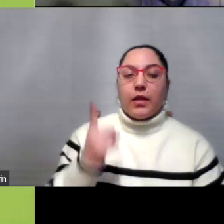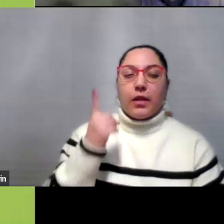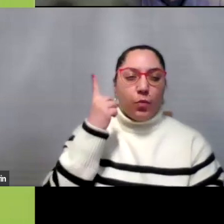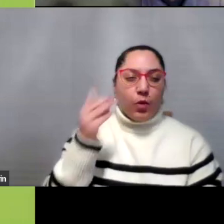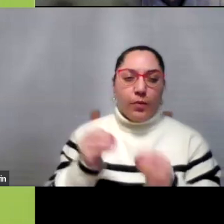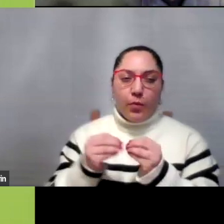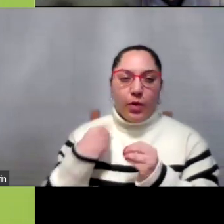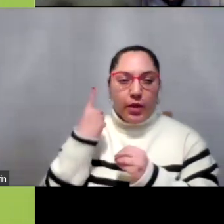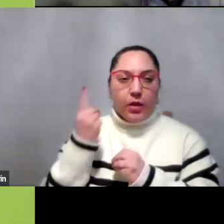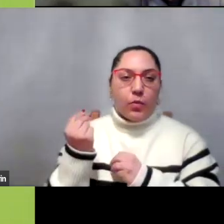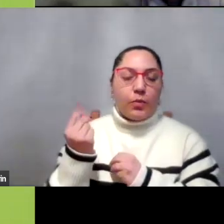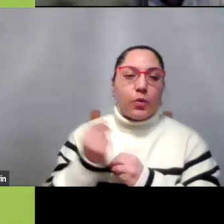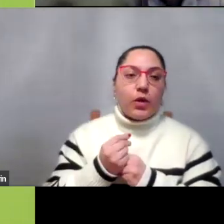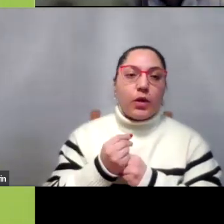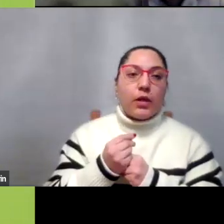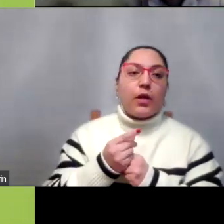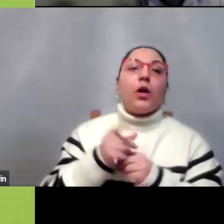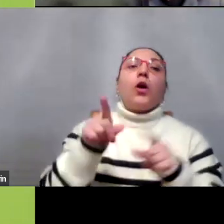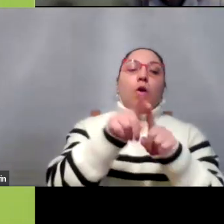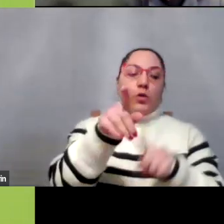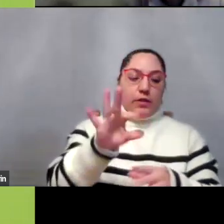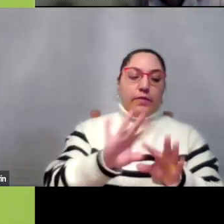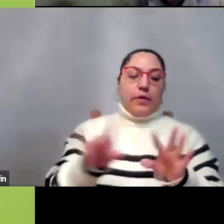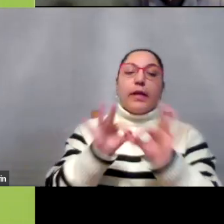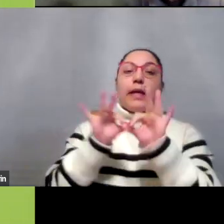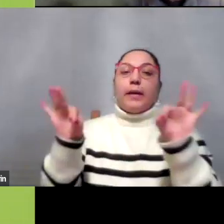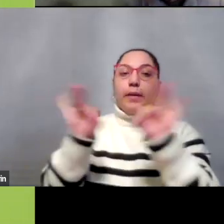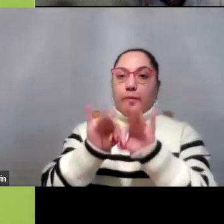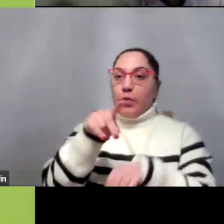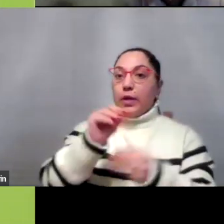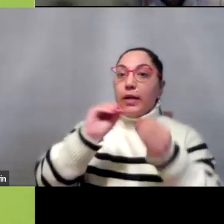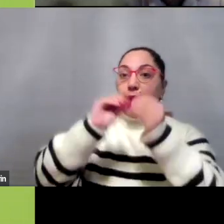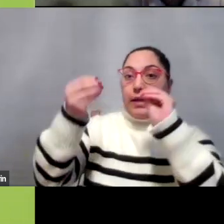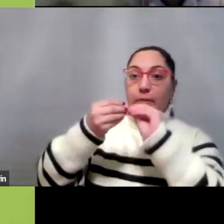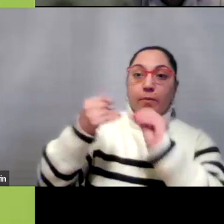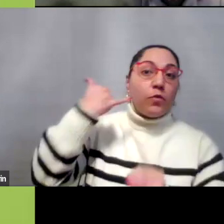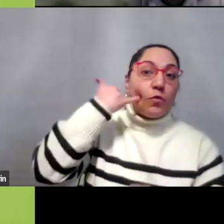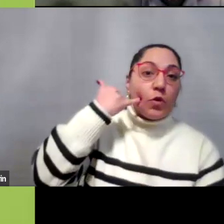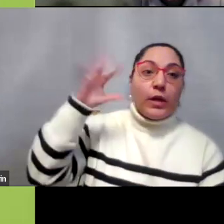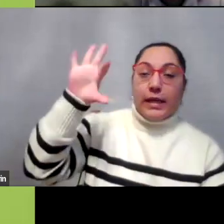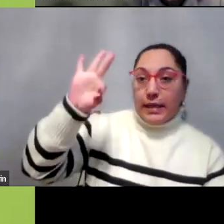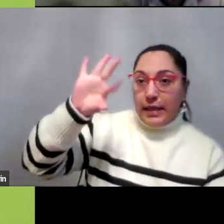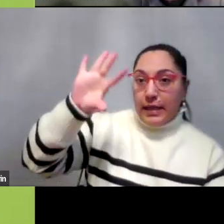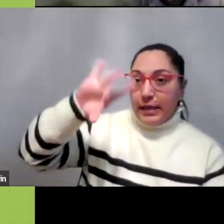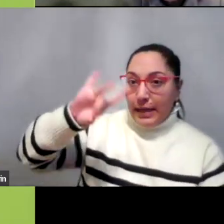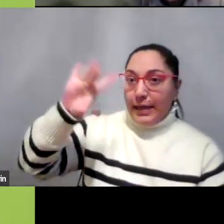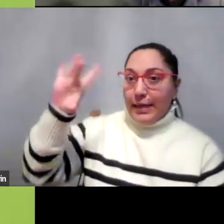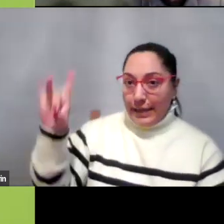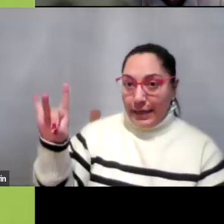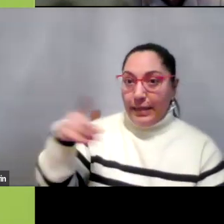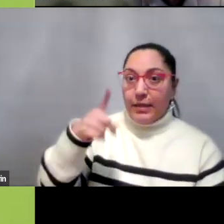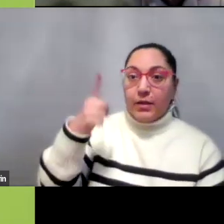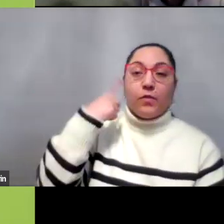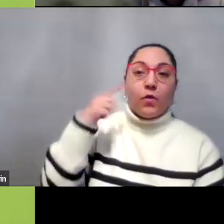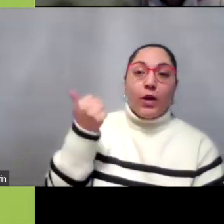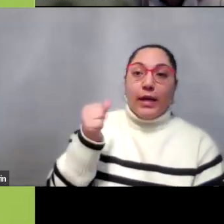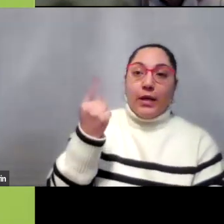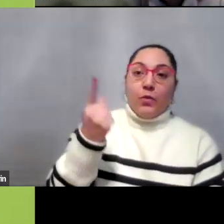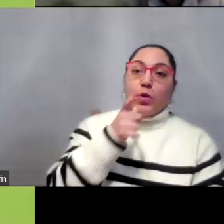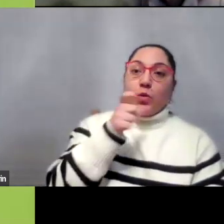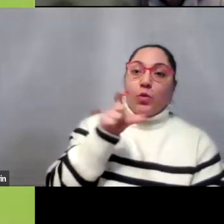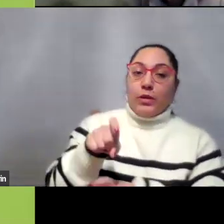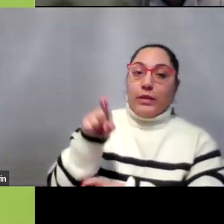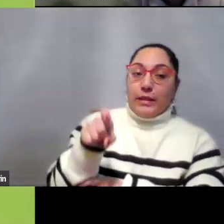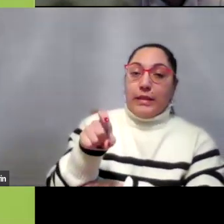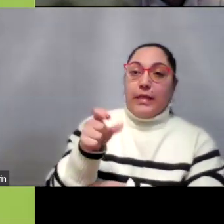more. And this is real important. I bring this up everywhere. 988, which is our suicide and crisis lifeline. It's also, you can